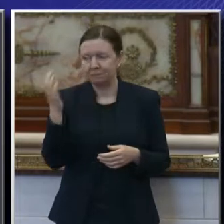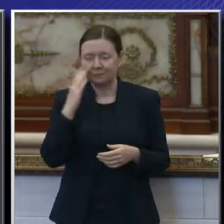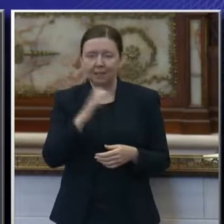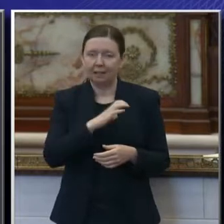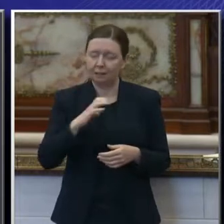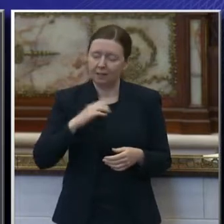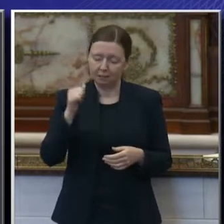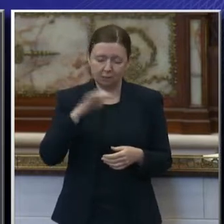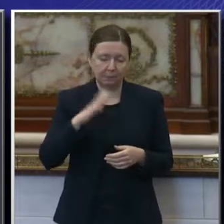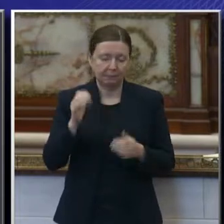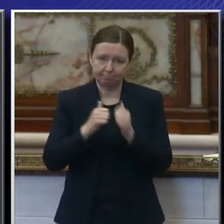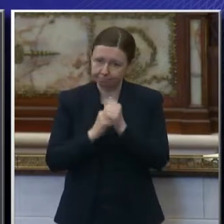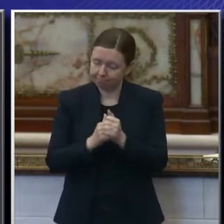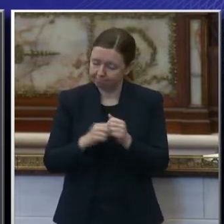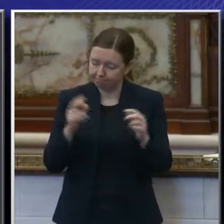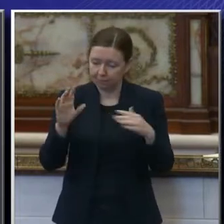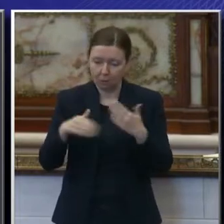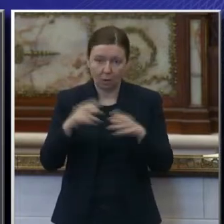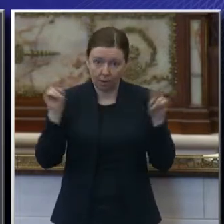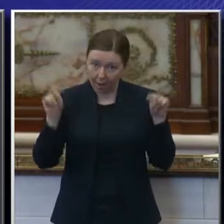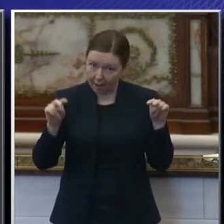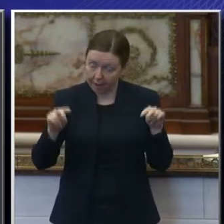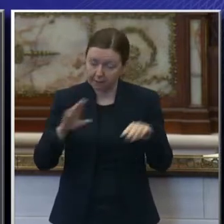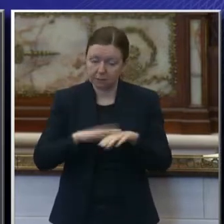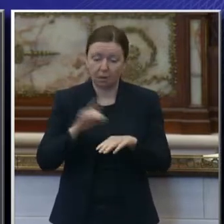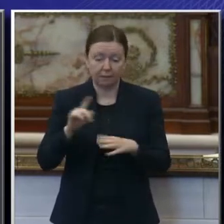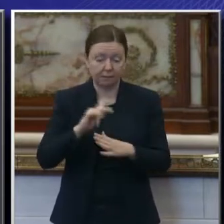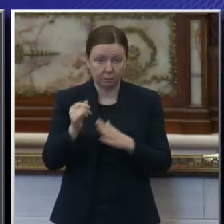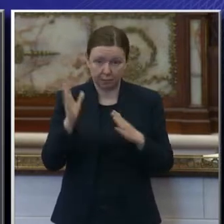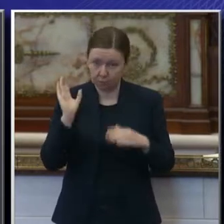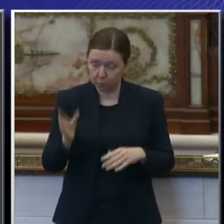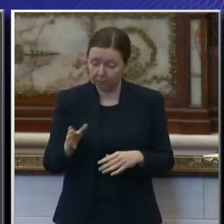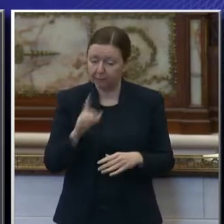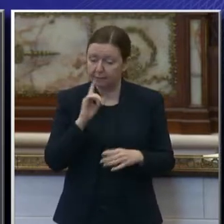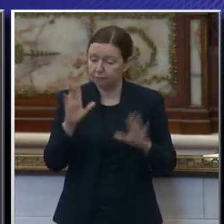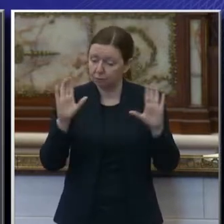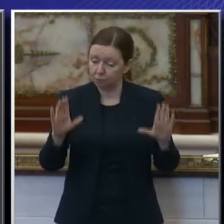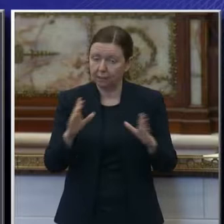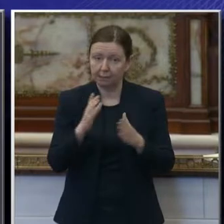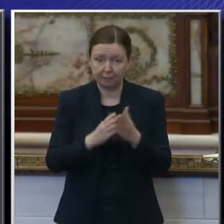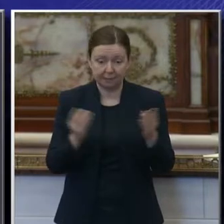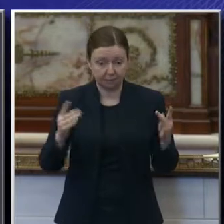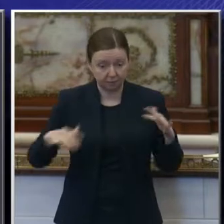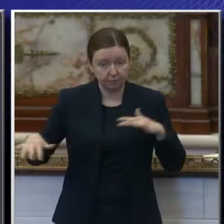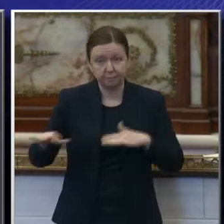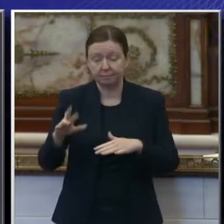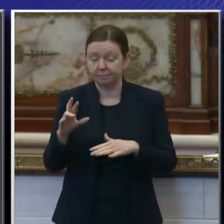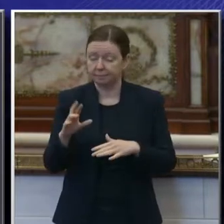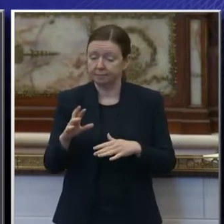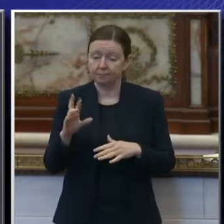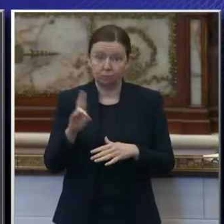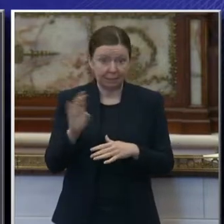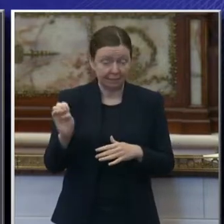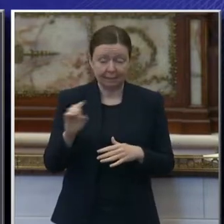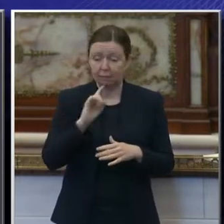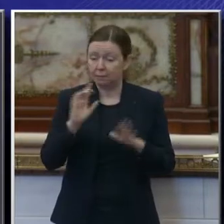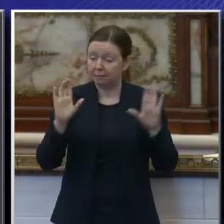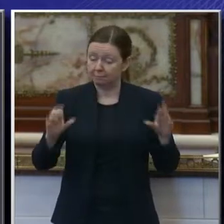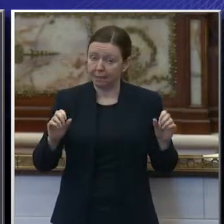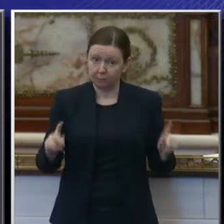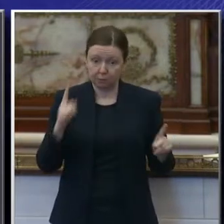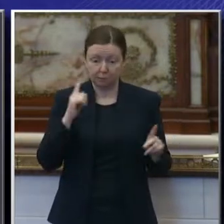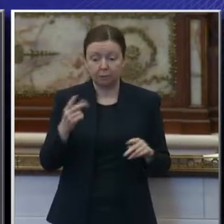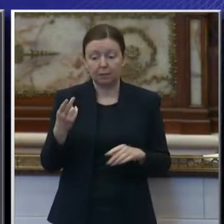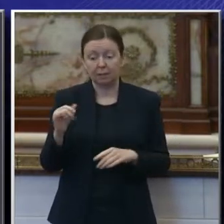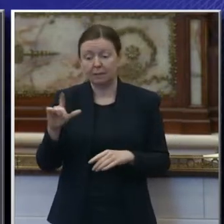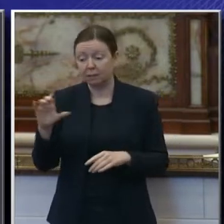it. All eyes will be on this project. It's an incredible piece of real estate. This is an incredible opportunity, I believe, for